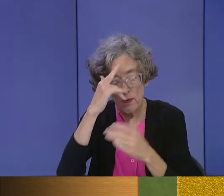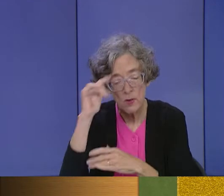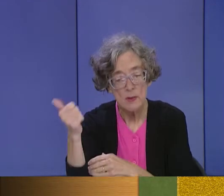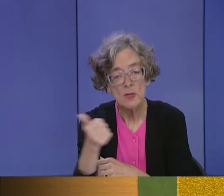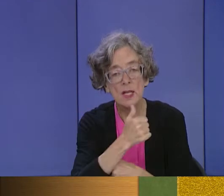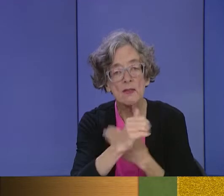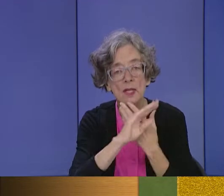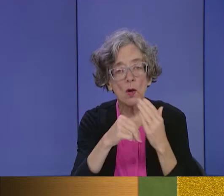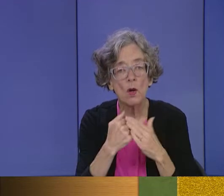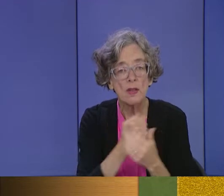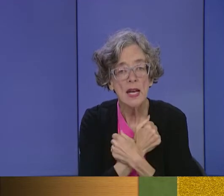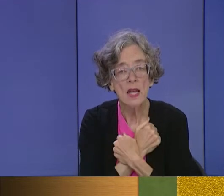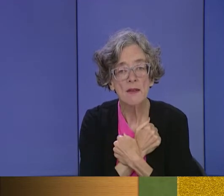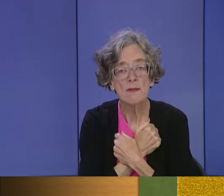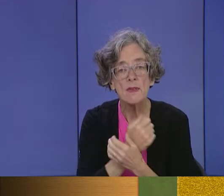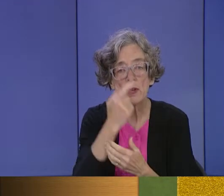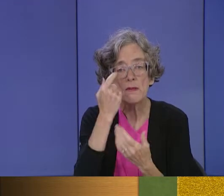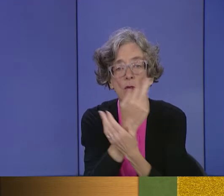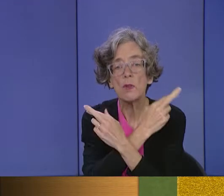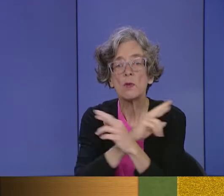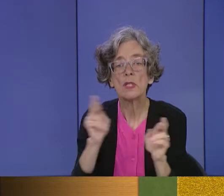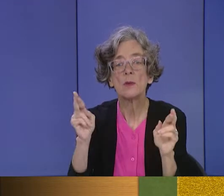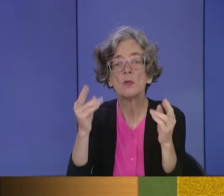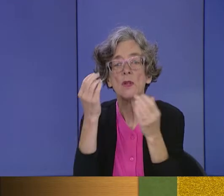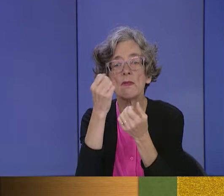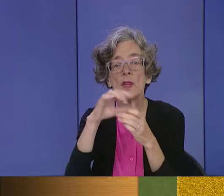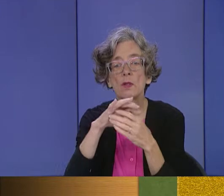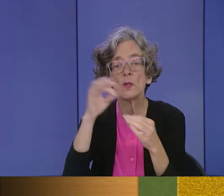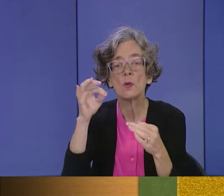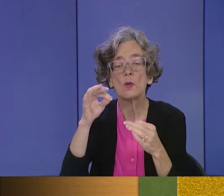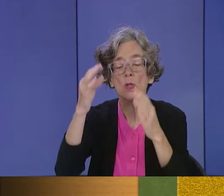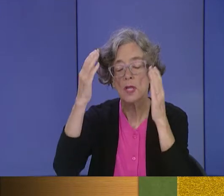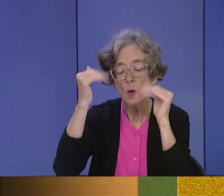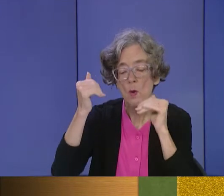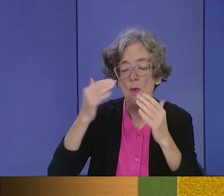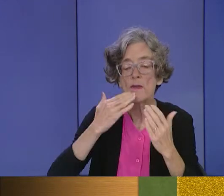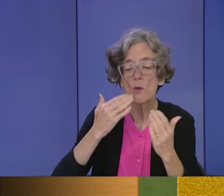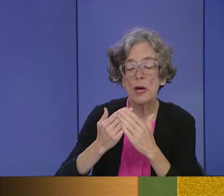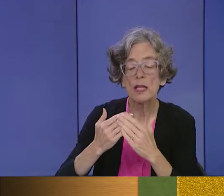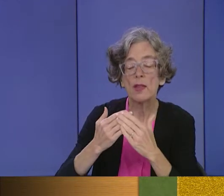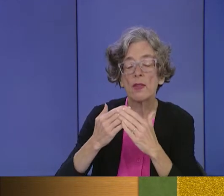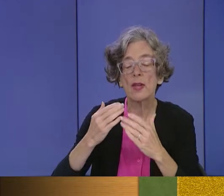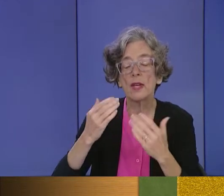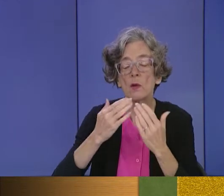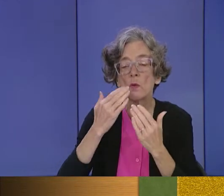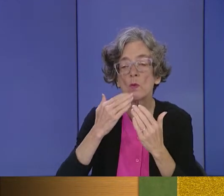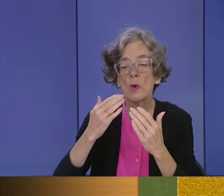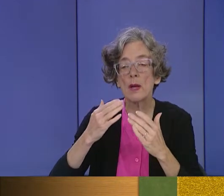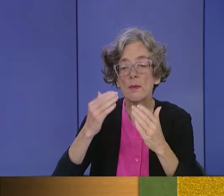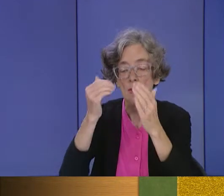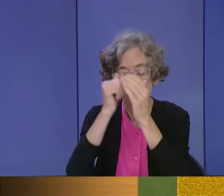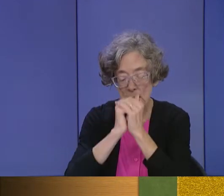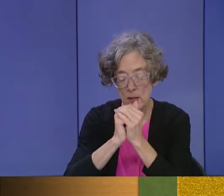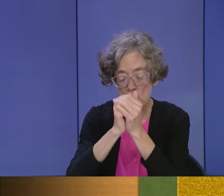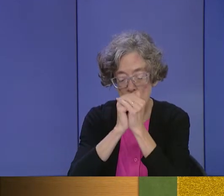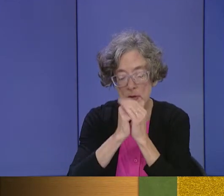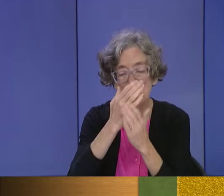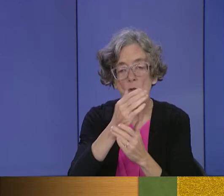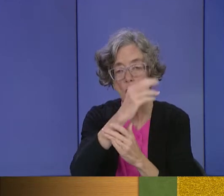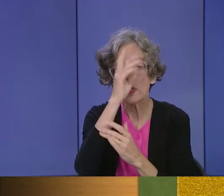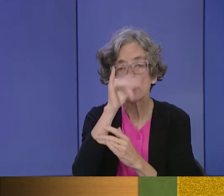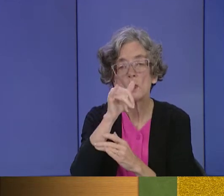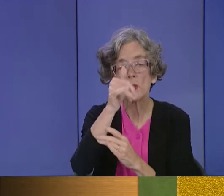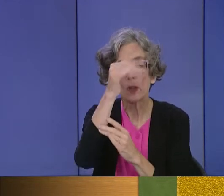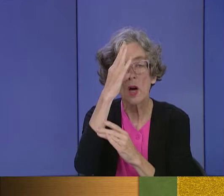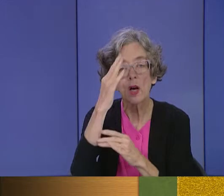are dear to them, for the redemption of their souls and hope of health and well-being, and paying their homage to you, the eternal God, living and